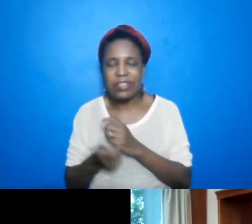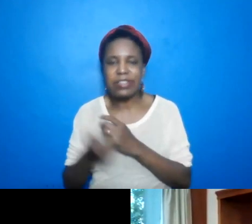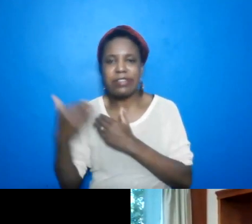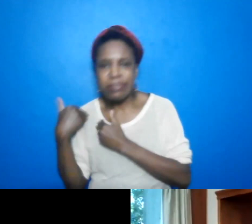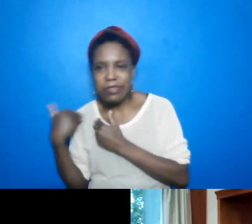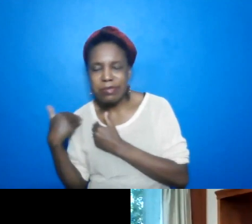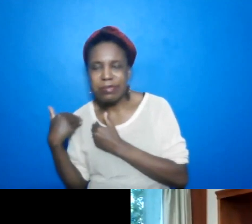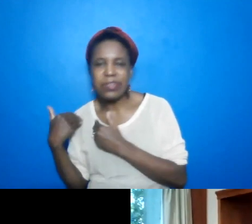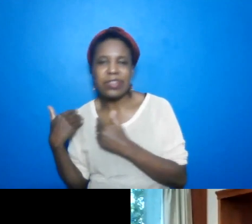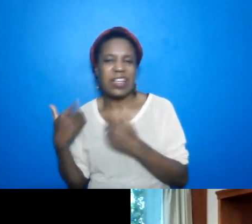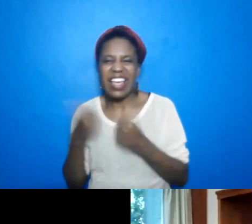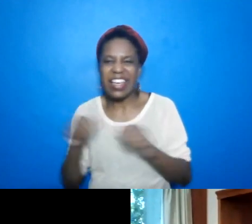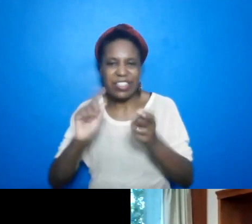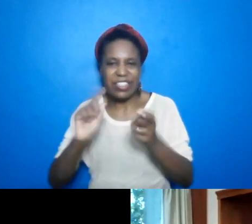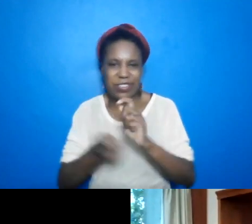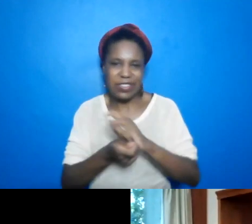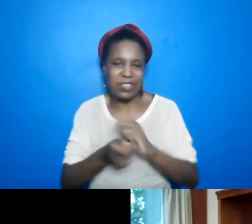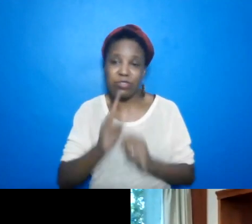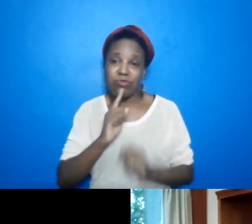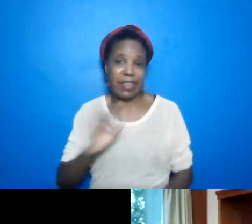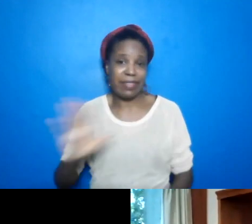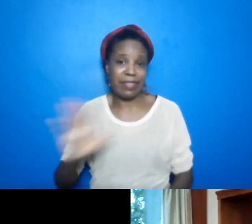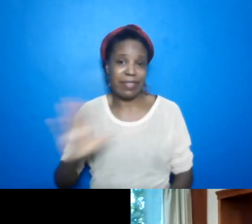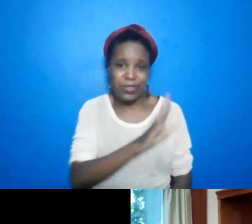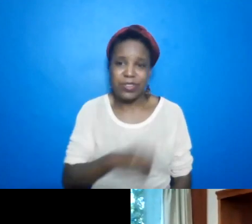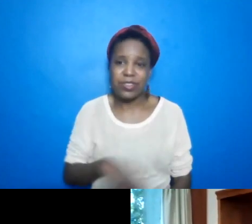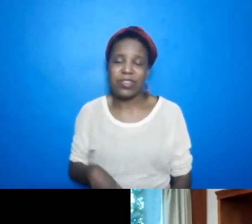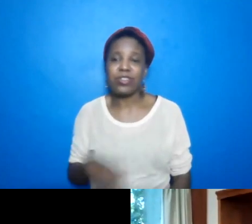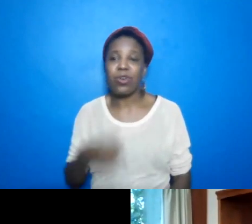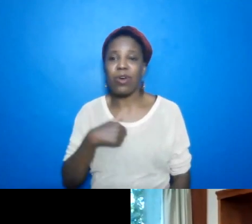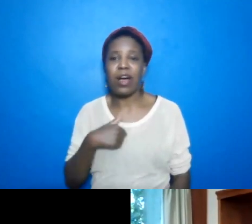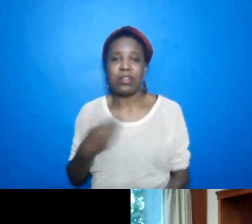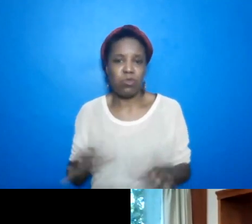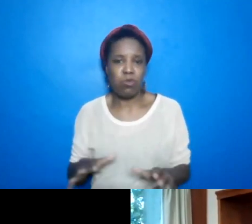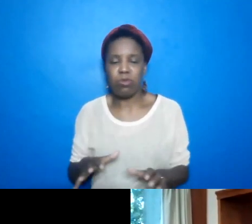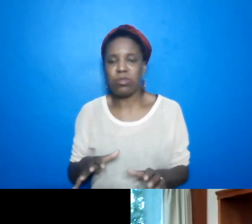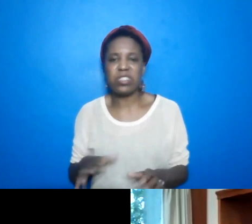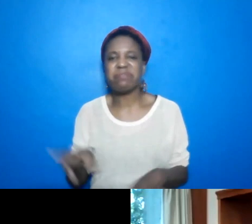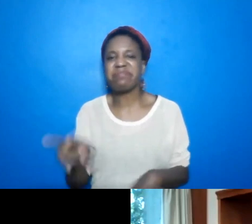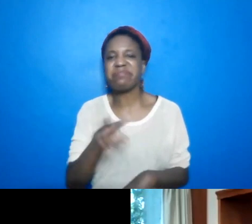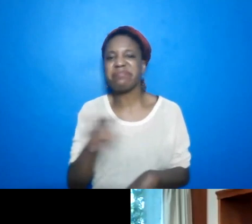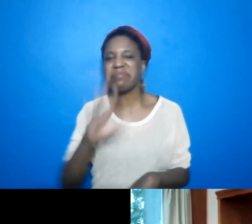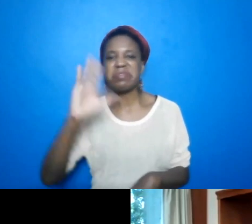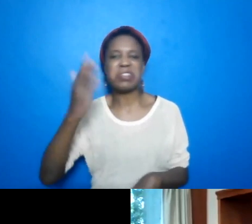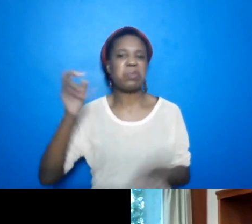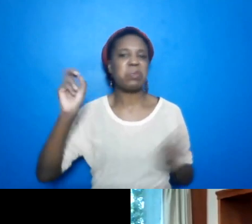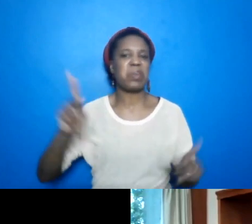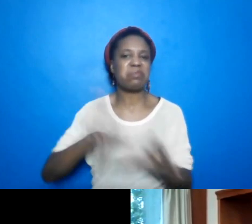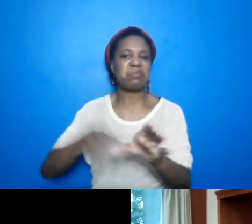so, I don't want to pull out too soon, and I don't want to